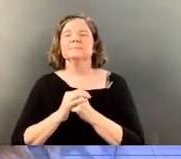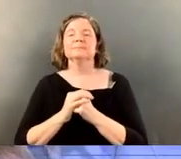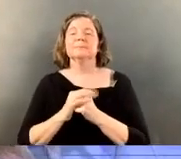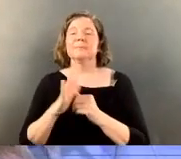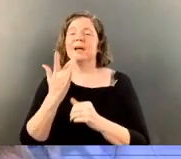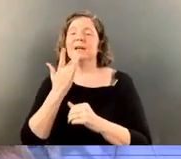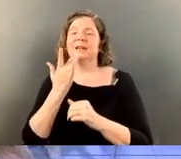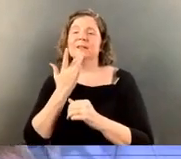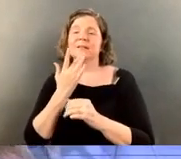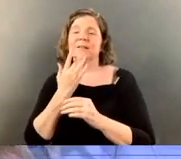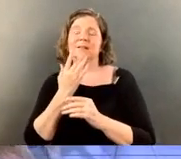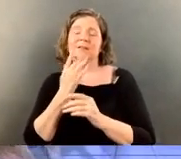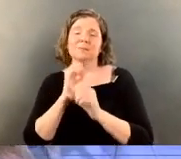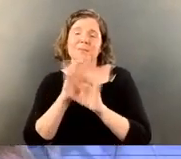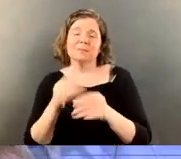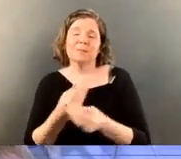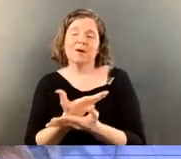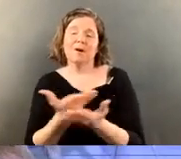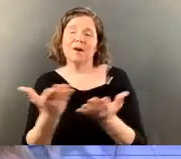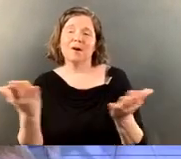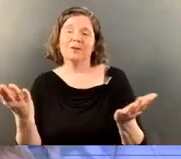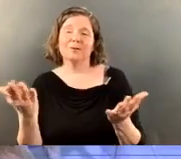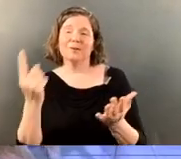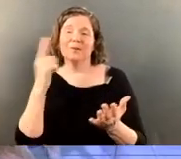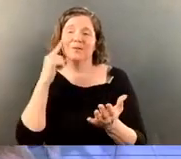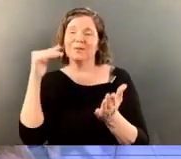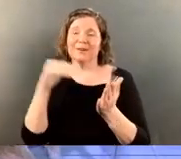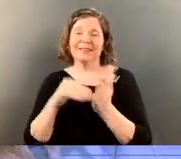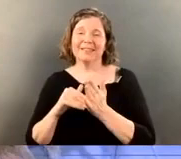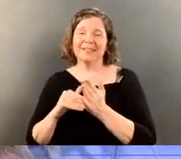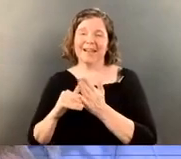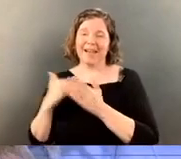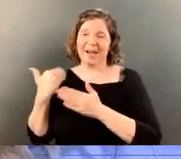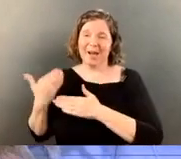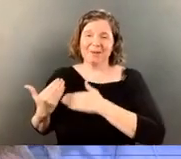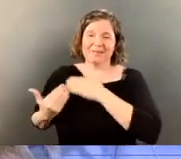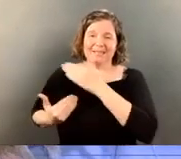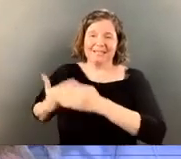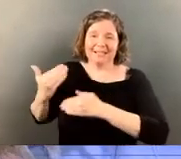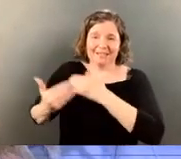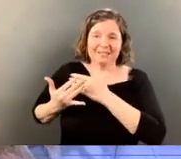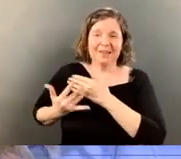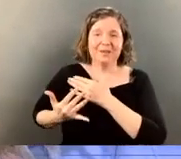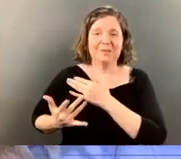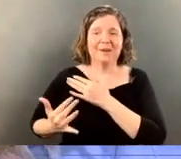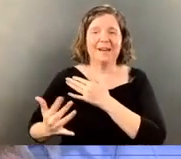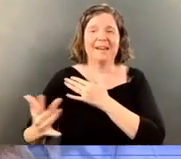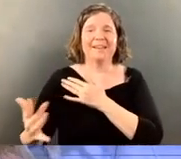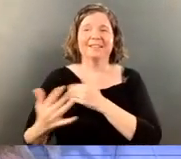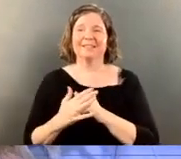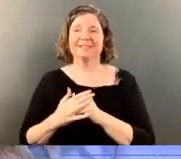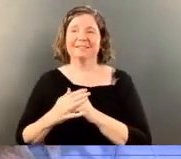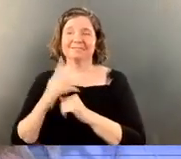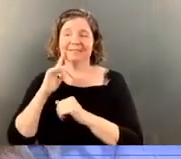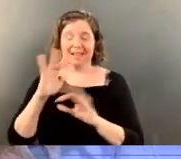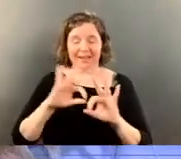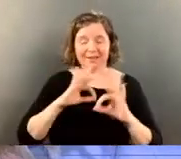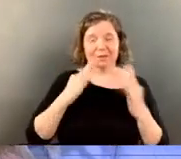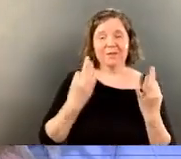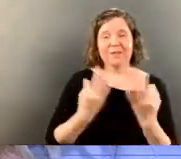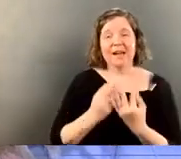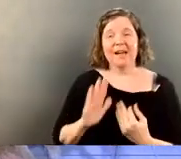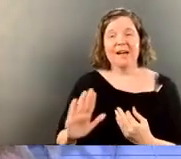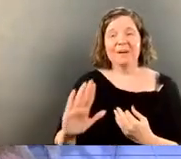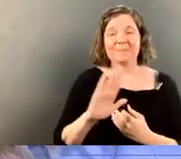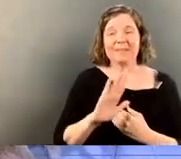his favor be upon you and a thousand generations in